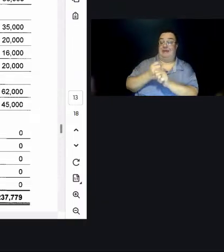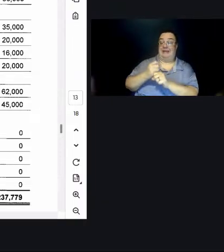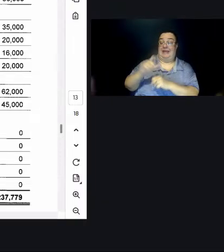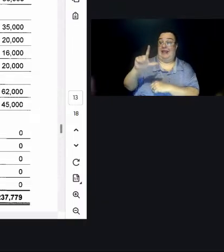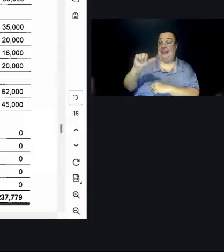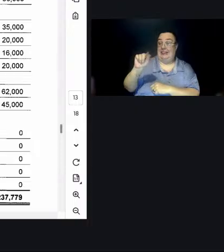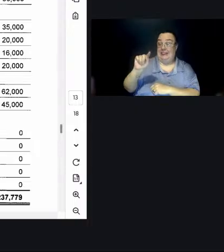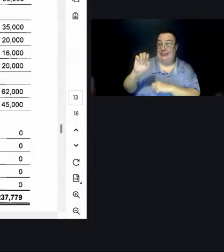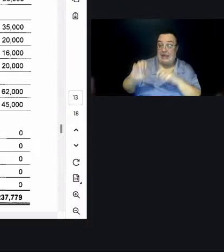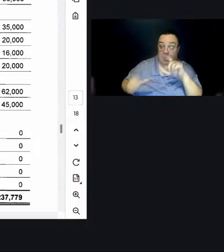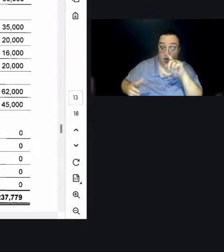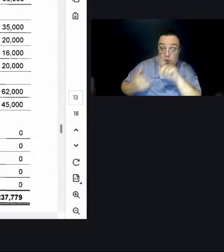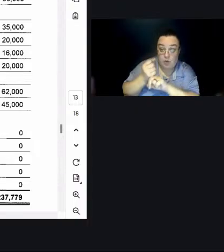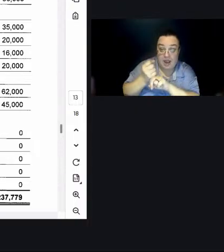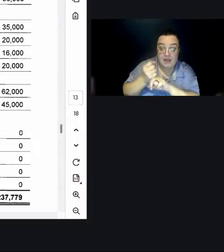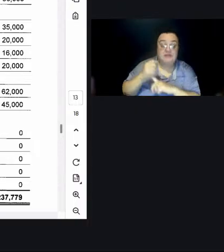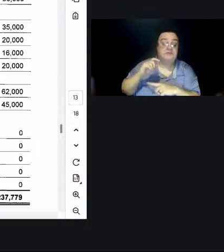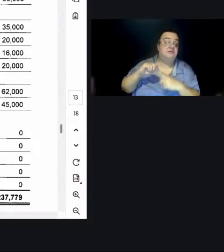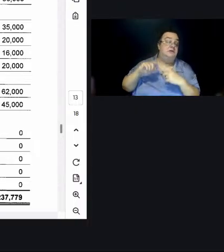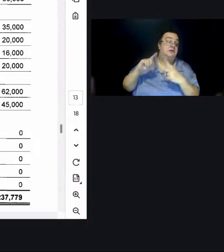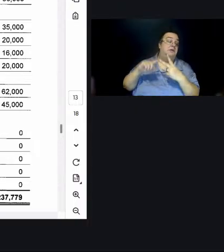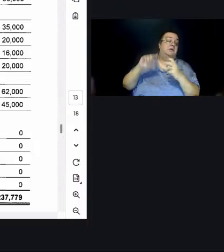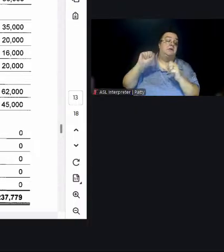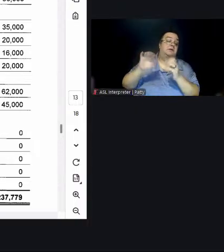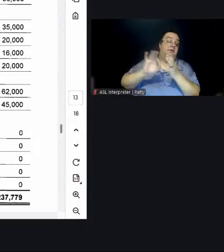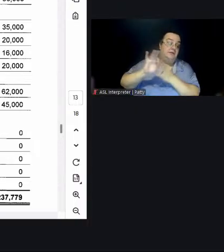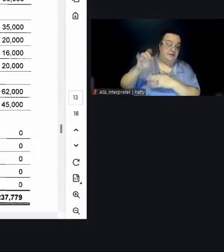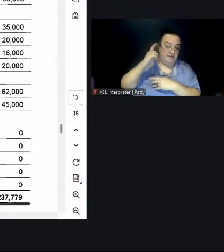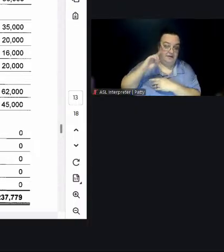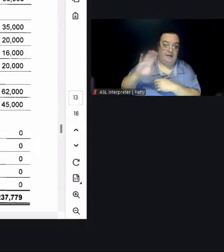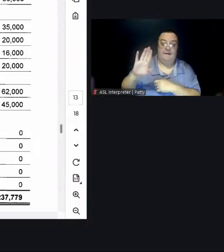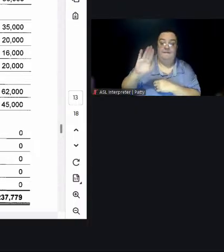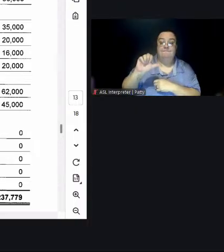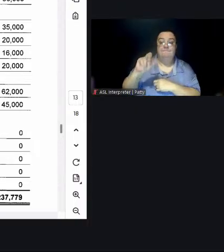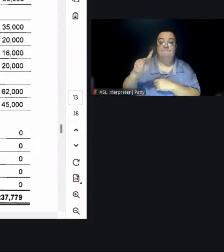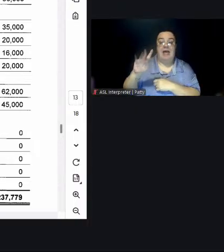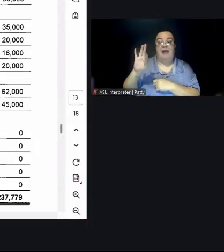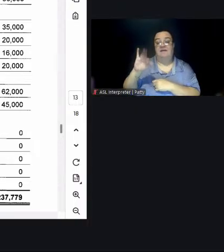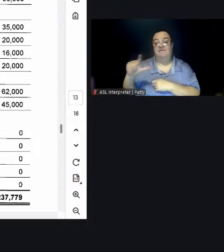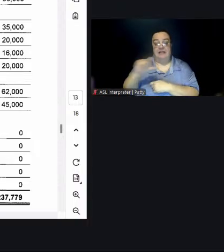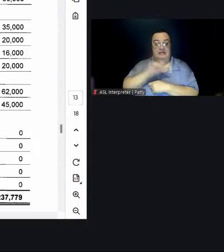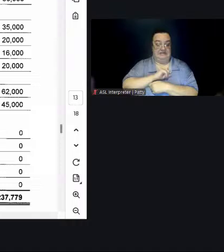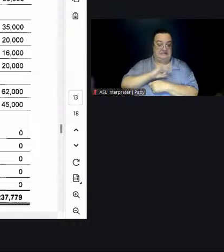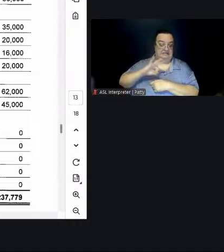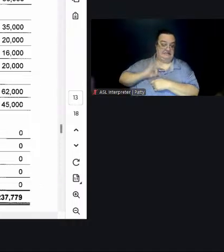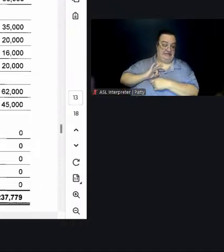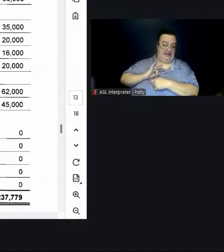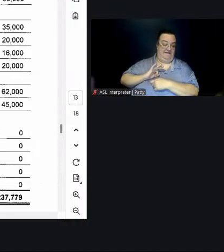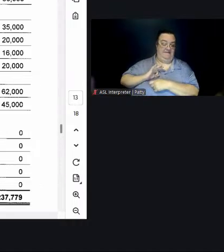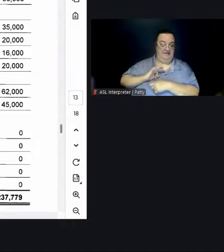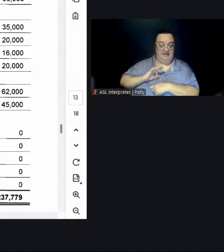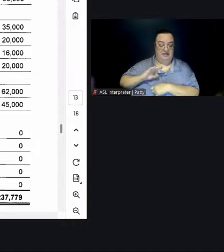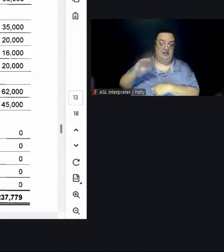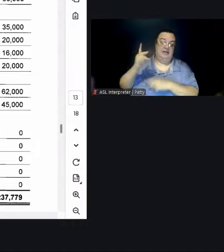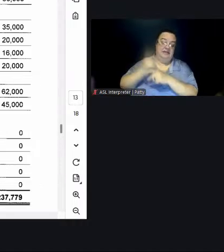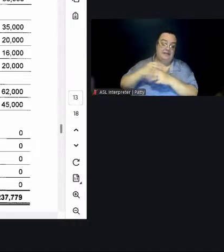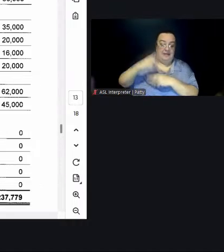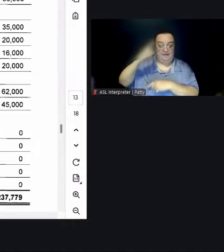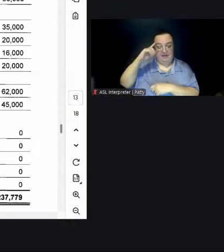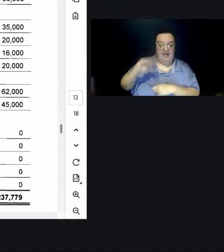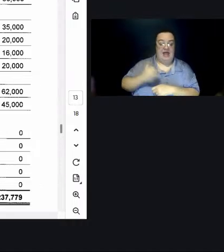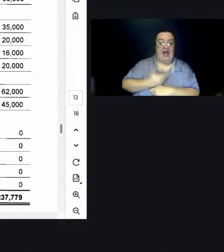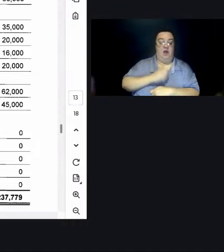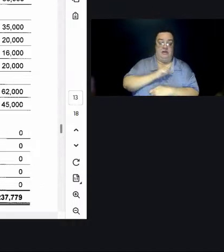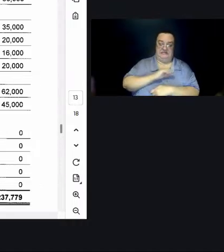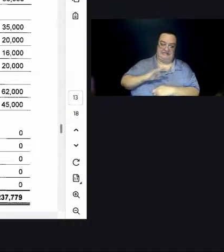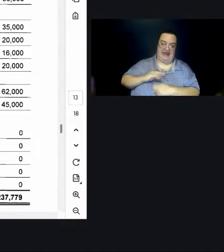It can account for backfilling our staffing, keeping in mind that our staffing fluctuated considerably over